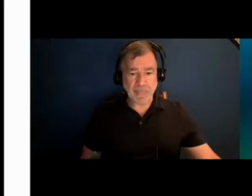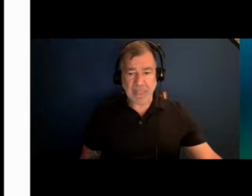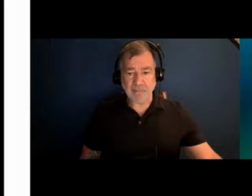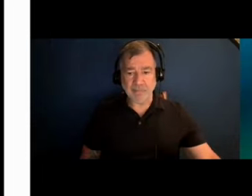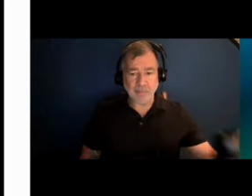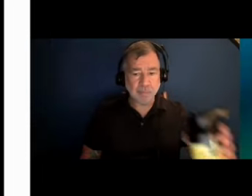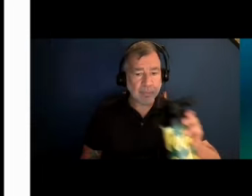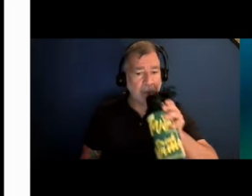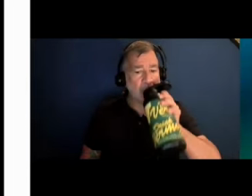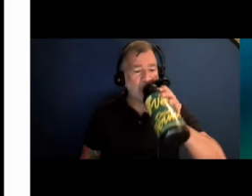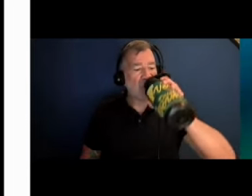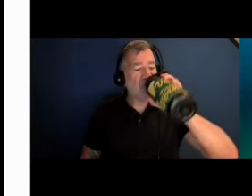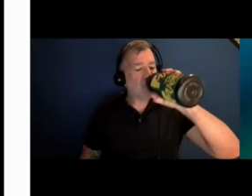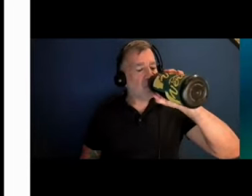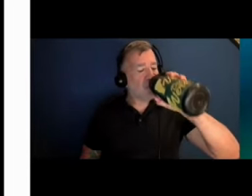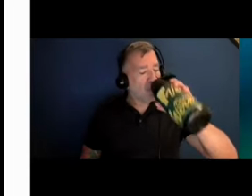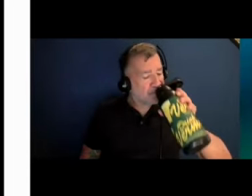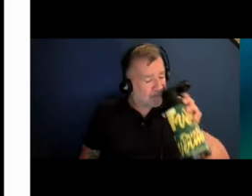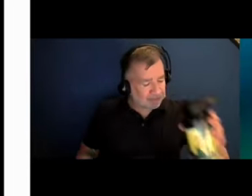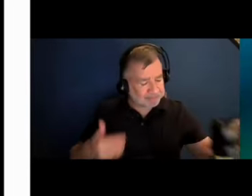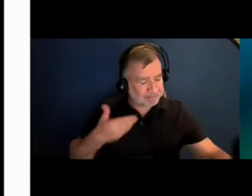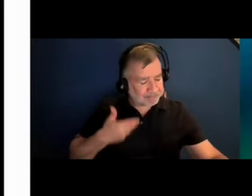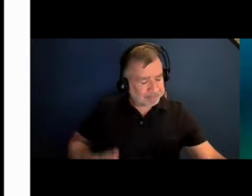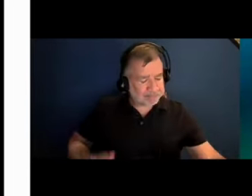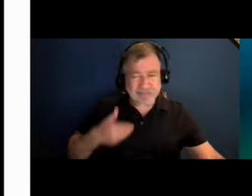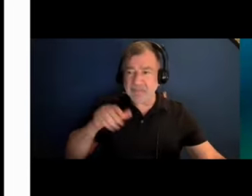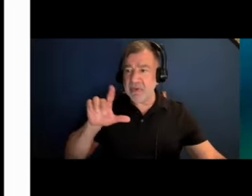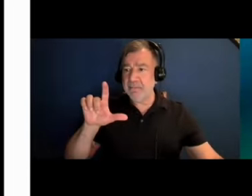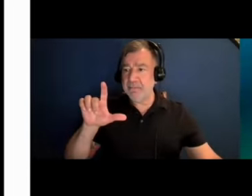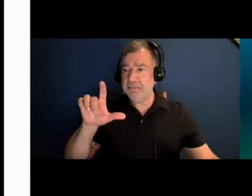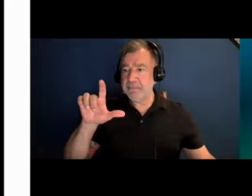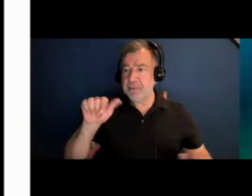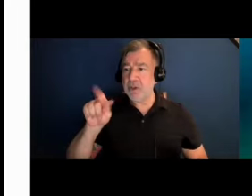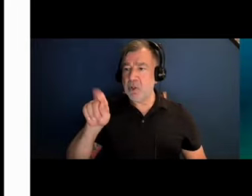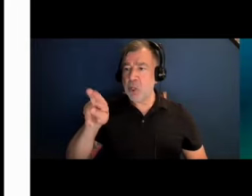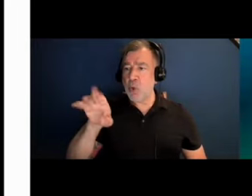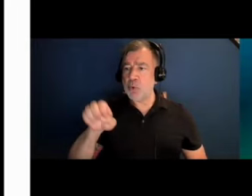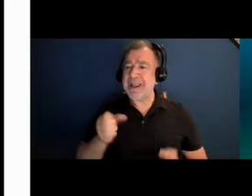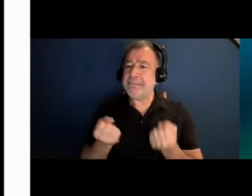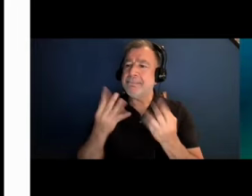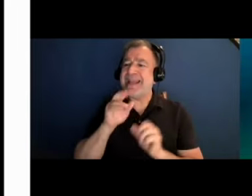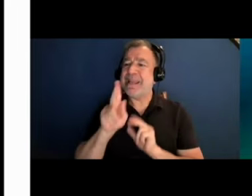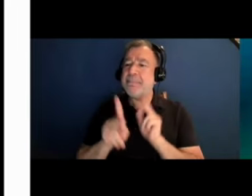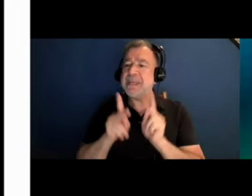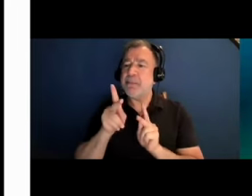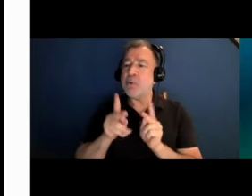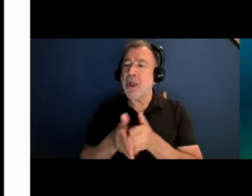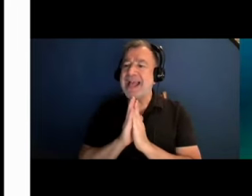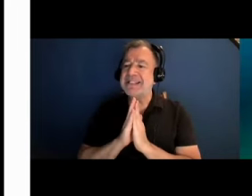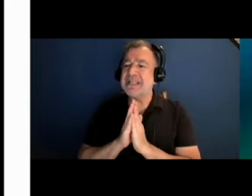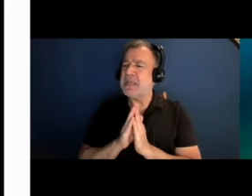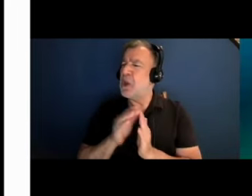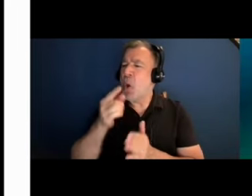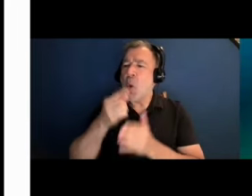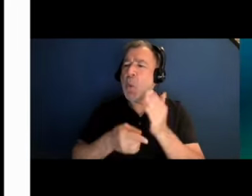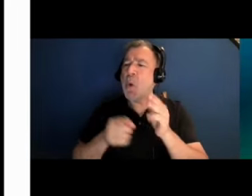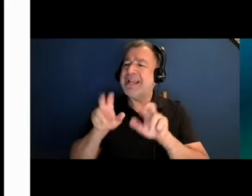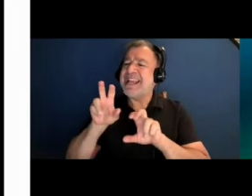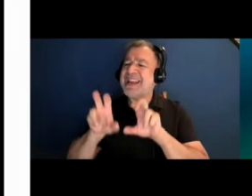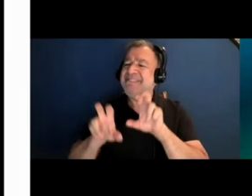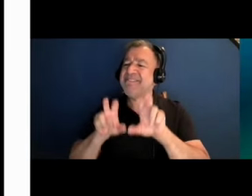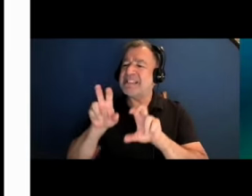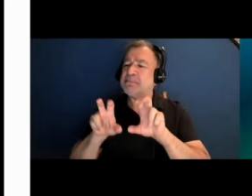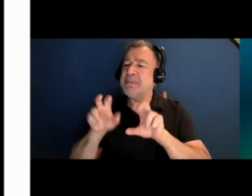So Jody, this is Lauri. Yes. People are asking what investment options are available with